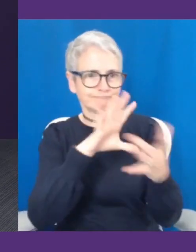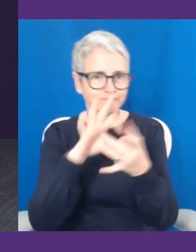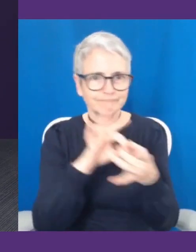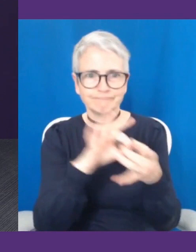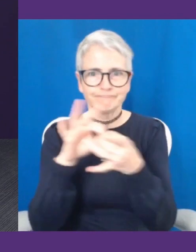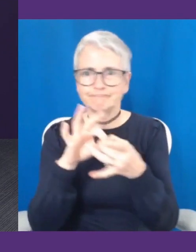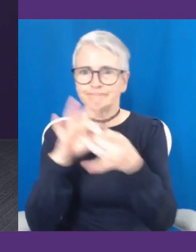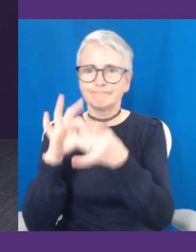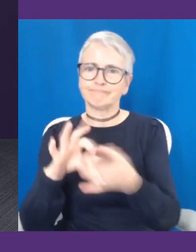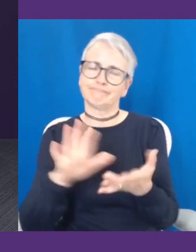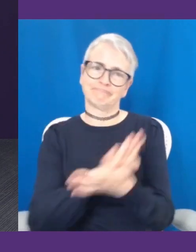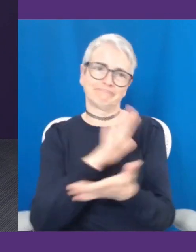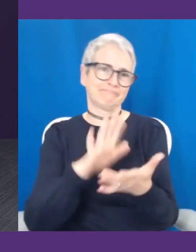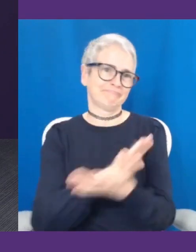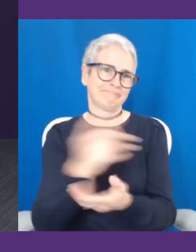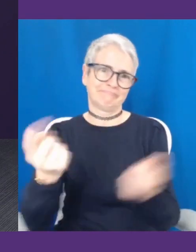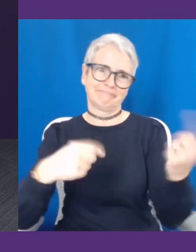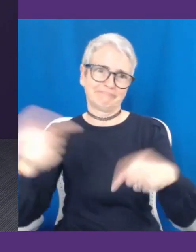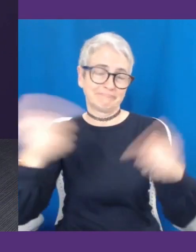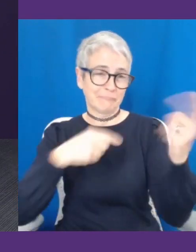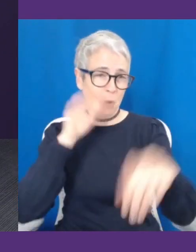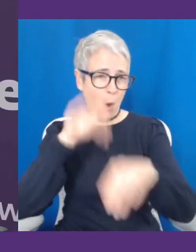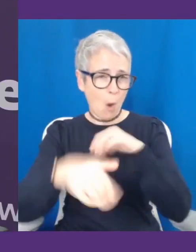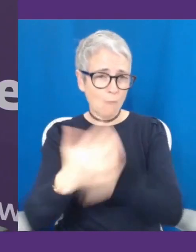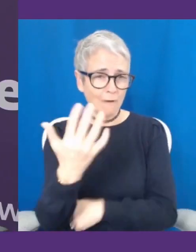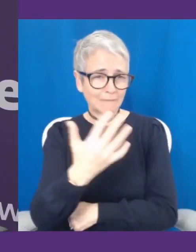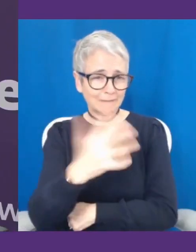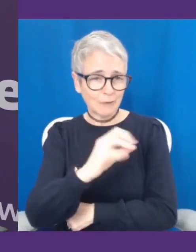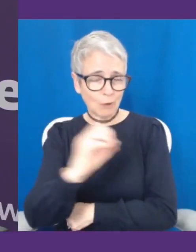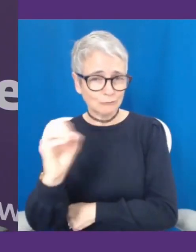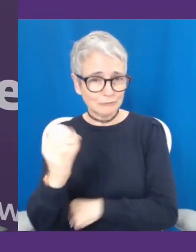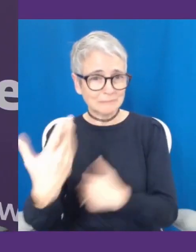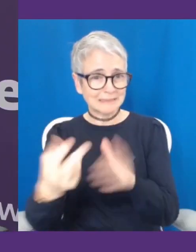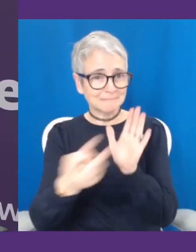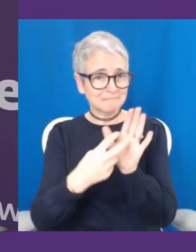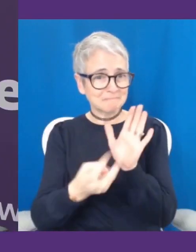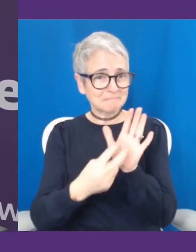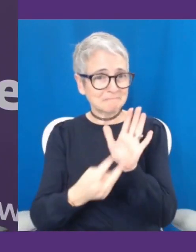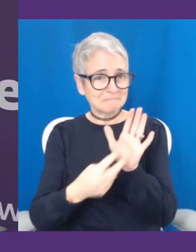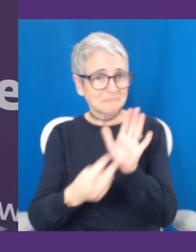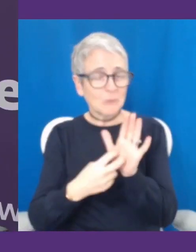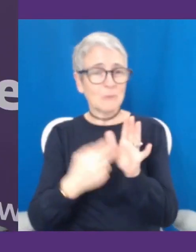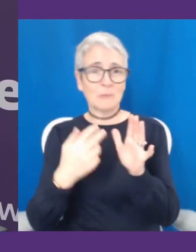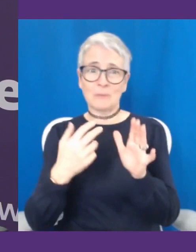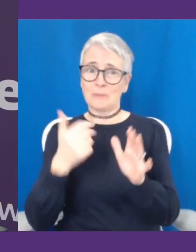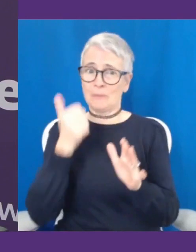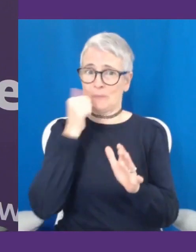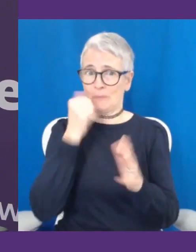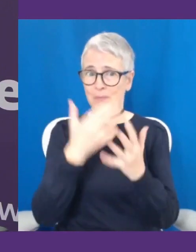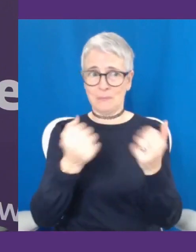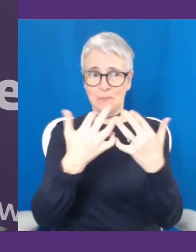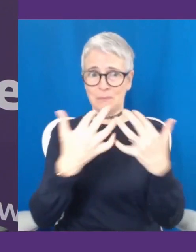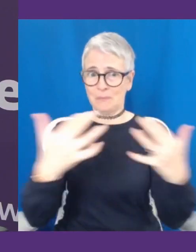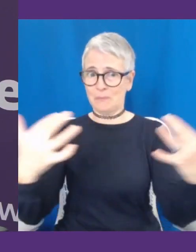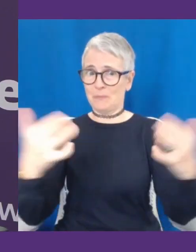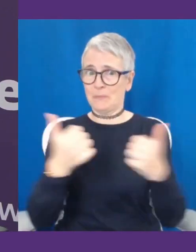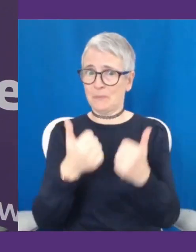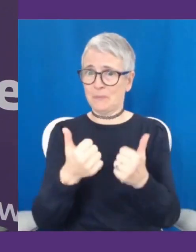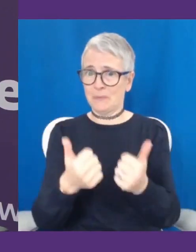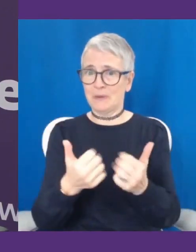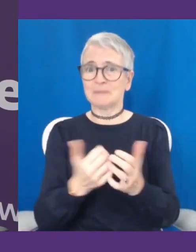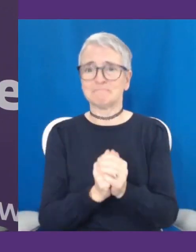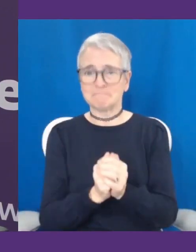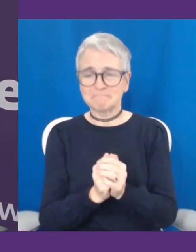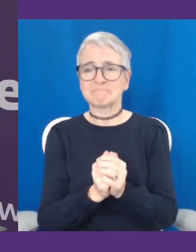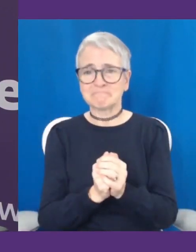us. We had over 1,500 people sign up, so we know there's a huge interest in this topic. And we're back again to do some